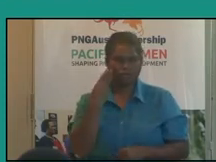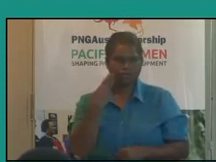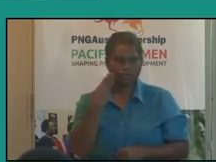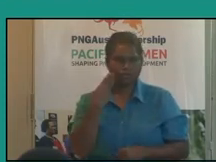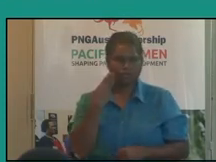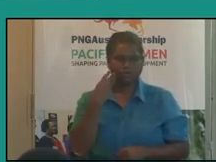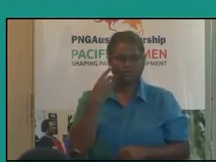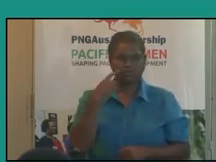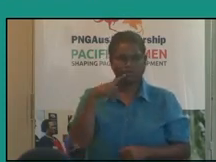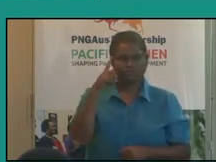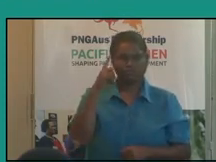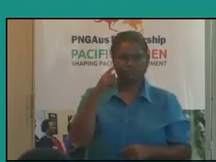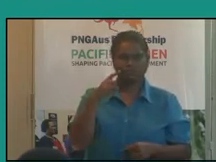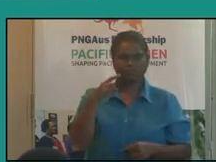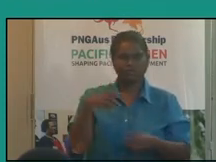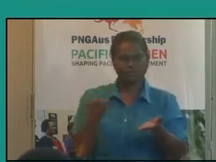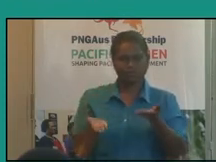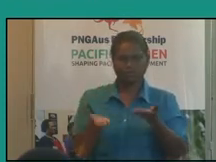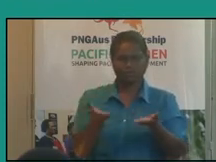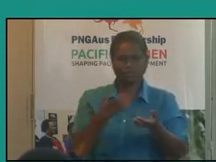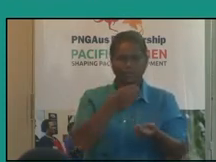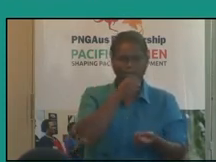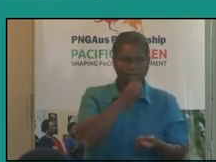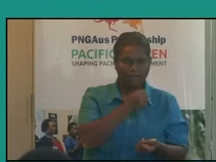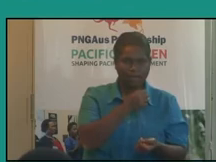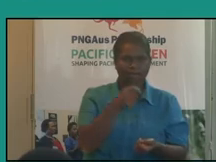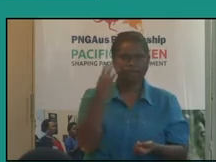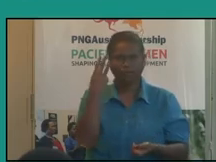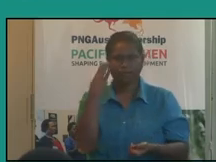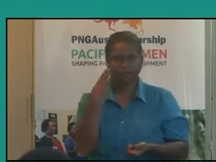with the men. And I think Theresa was talking about